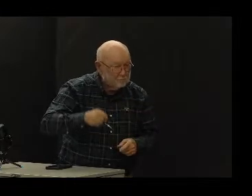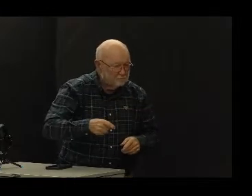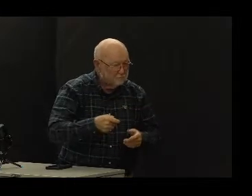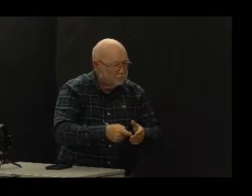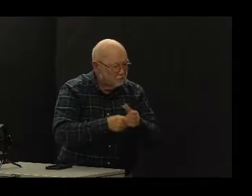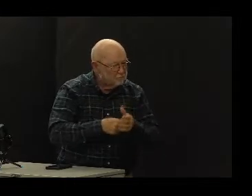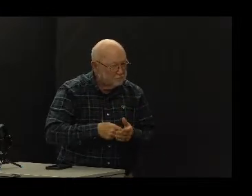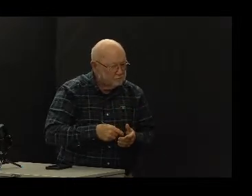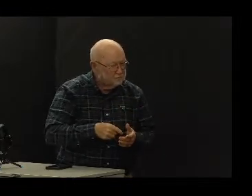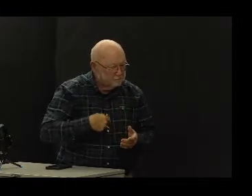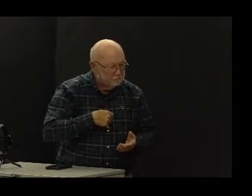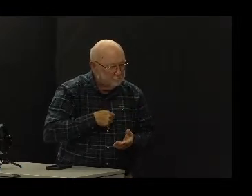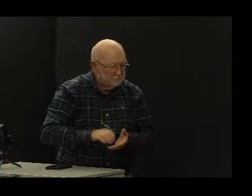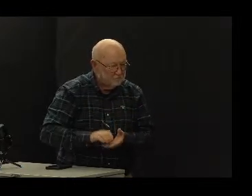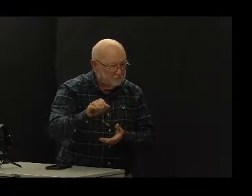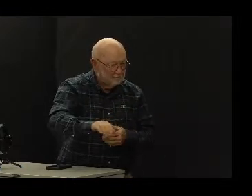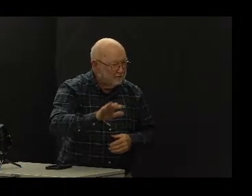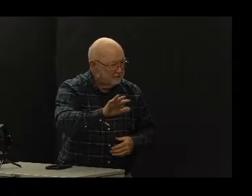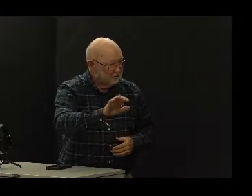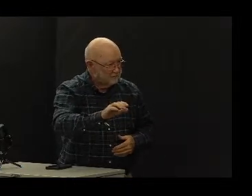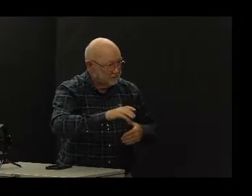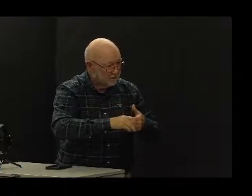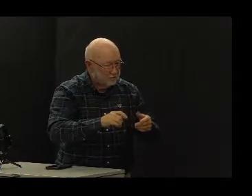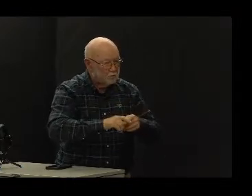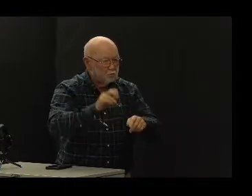that here,